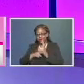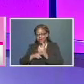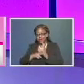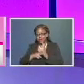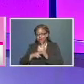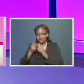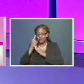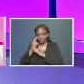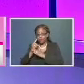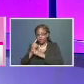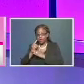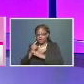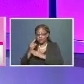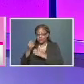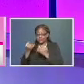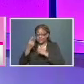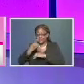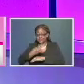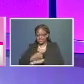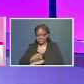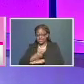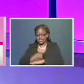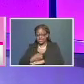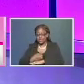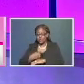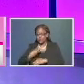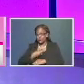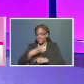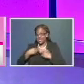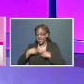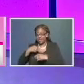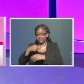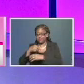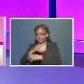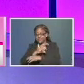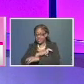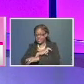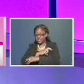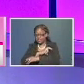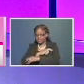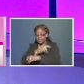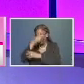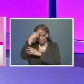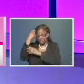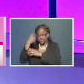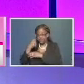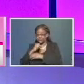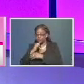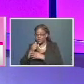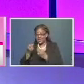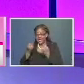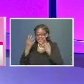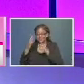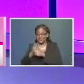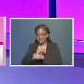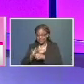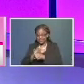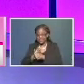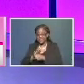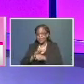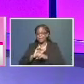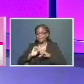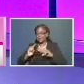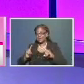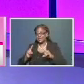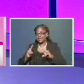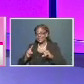Following a roadblock in the distribution of the Pfizer vaccine due to decreased supplies, national efforts today were revved up